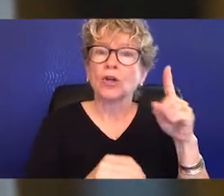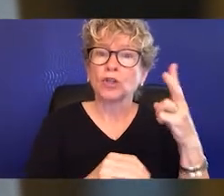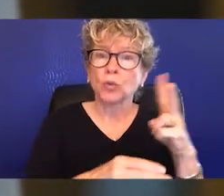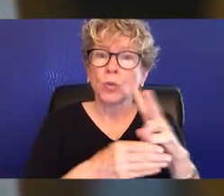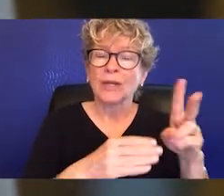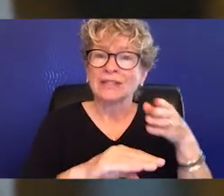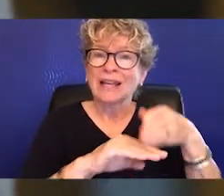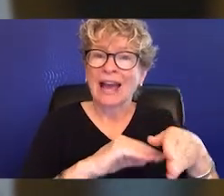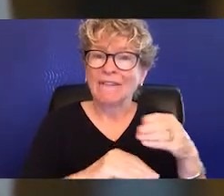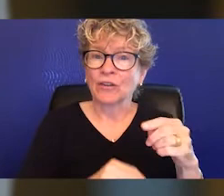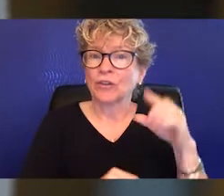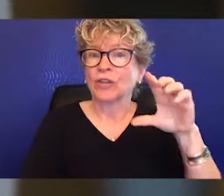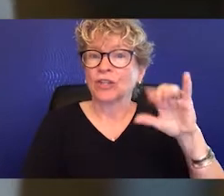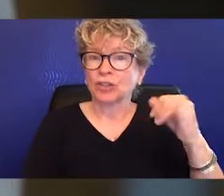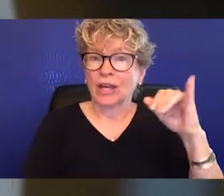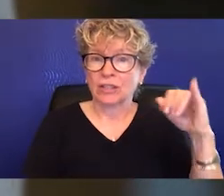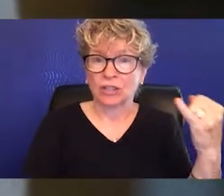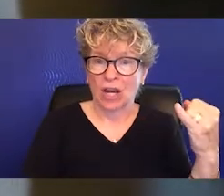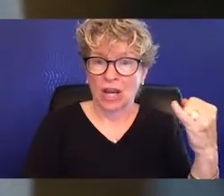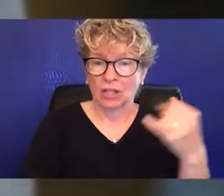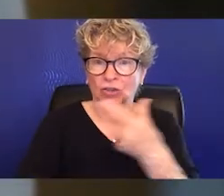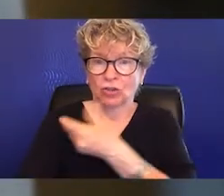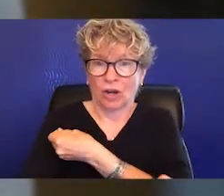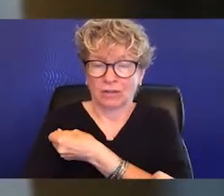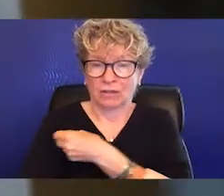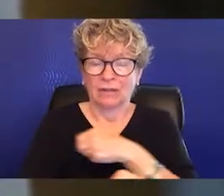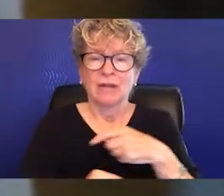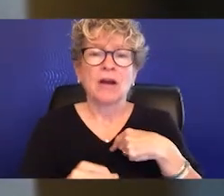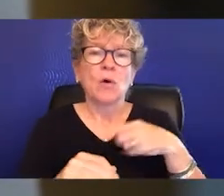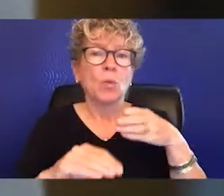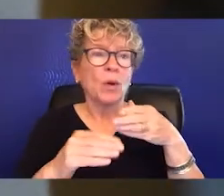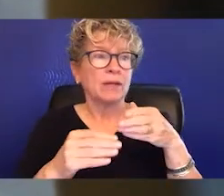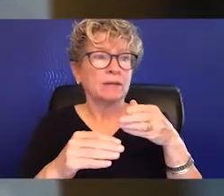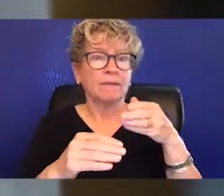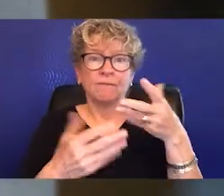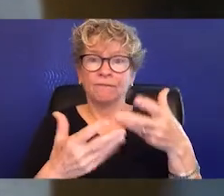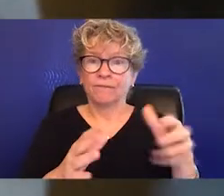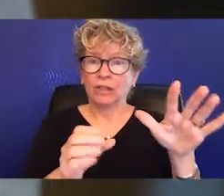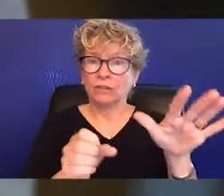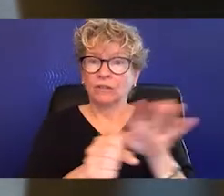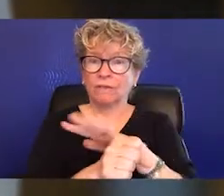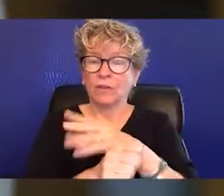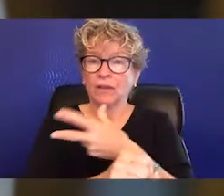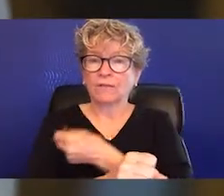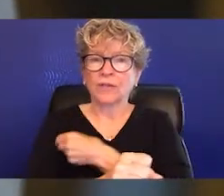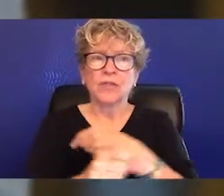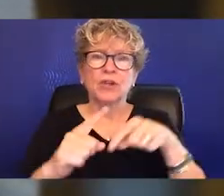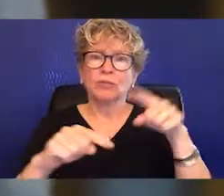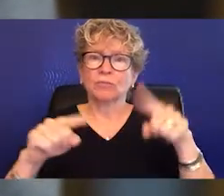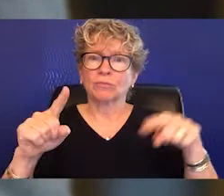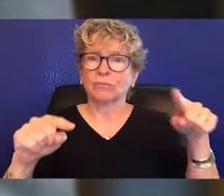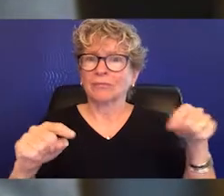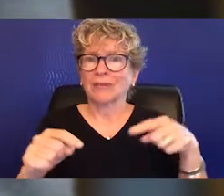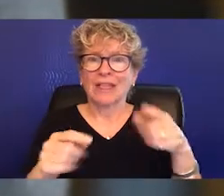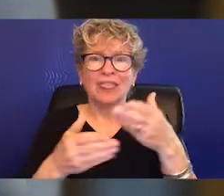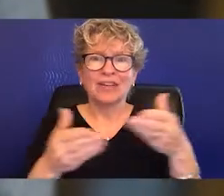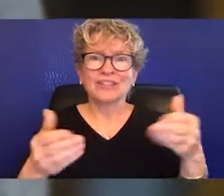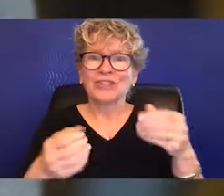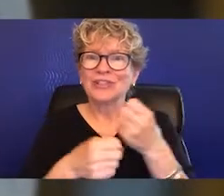dose shot of Johnson & Johnson. Once you're fully vaccinated, there are a wide range of things that you can now safely